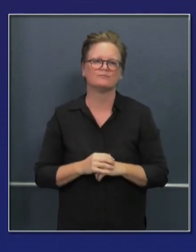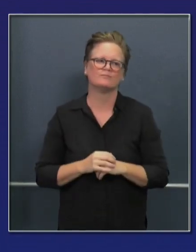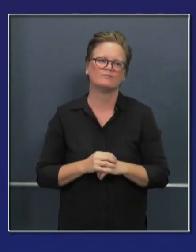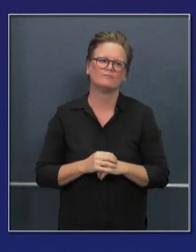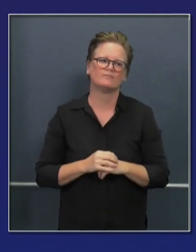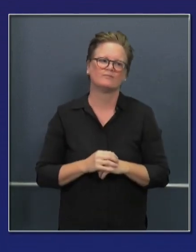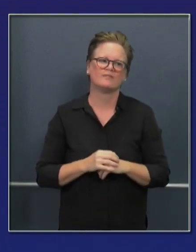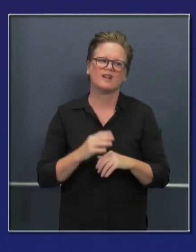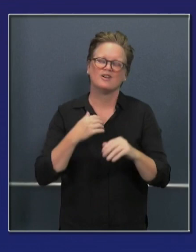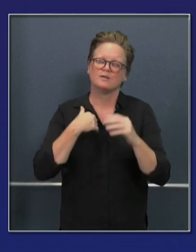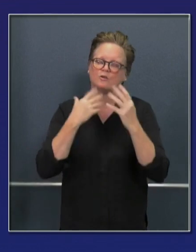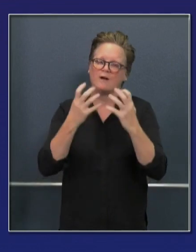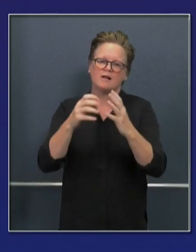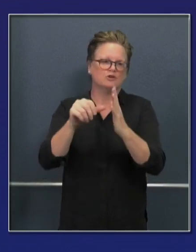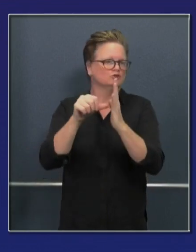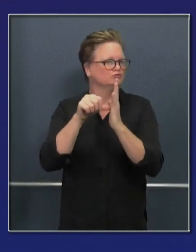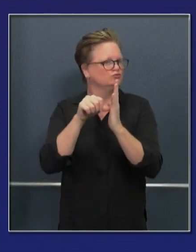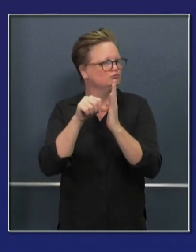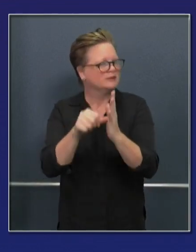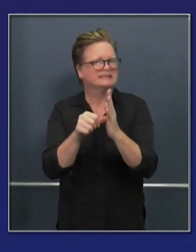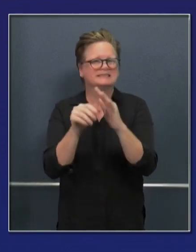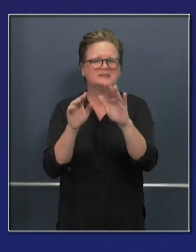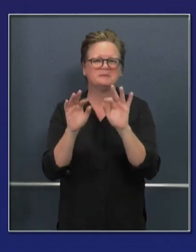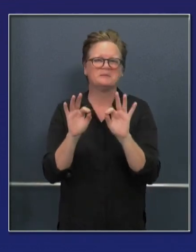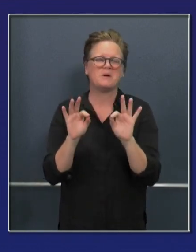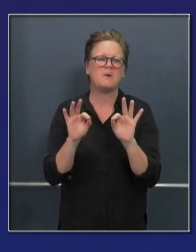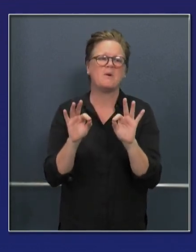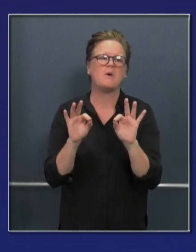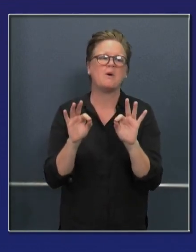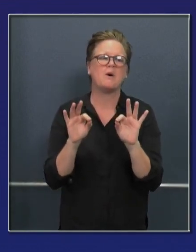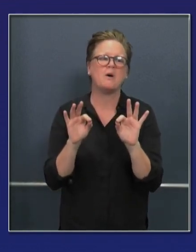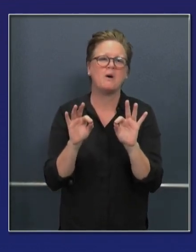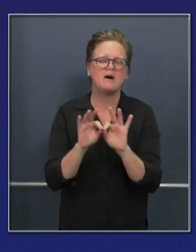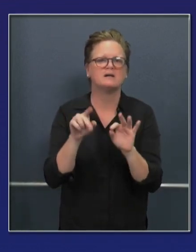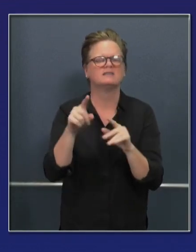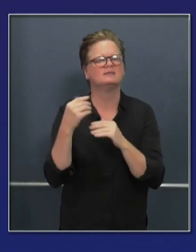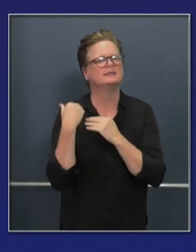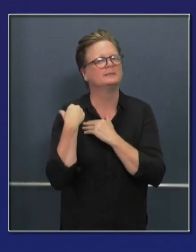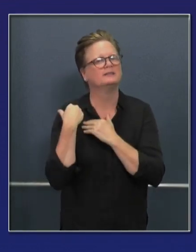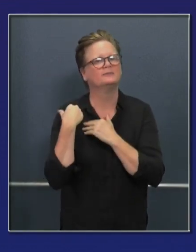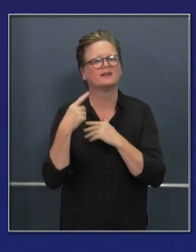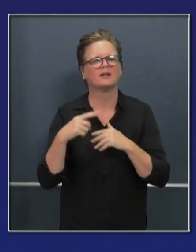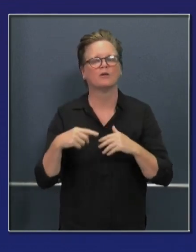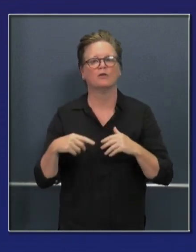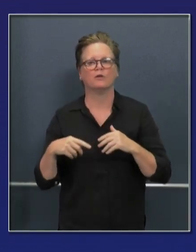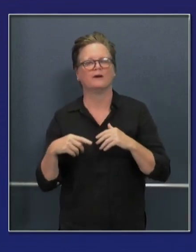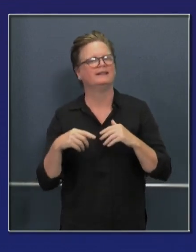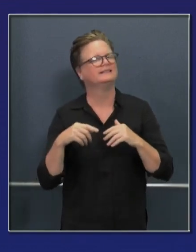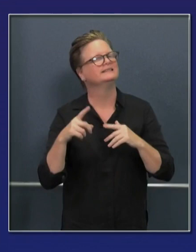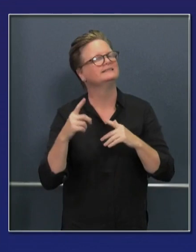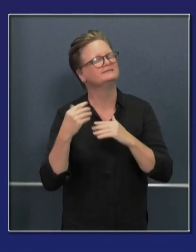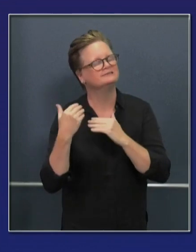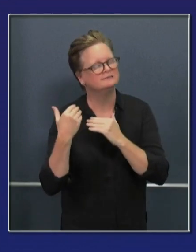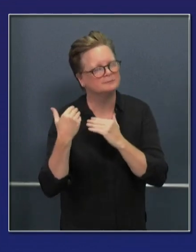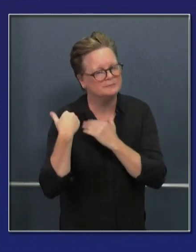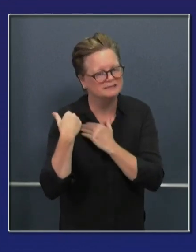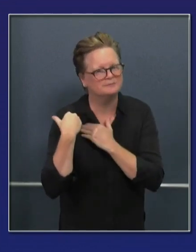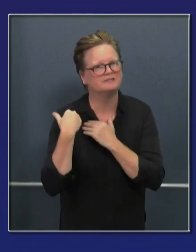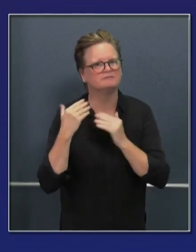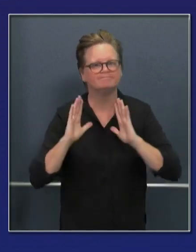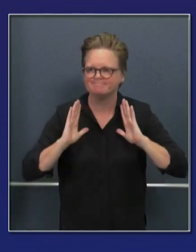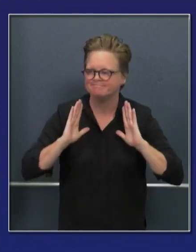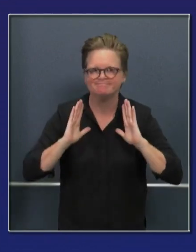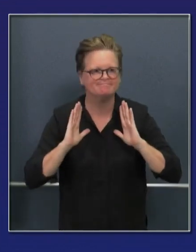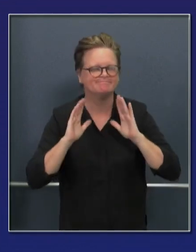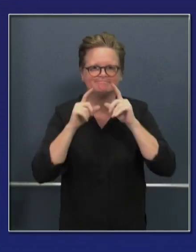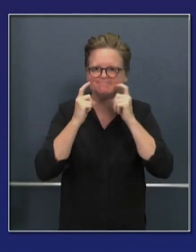the importance of being vigilant. And I want to talk about that in just one second. But vigilance also requires that the